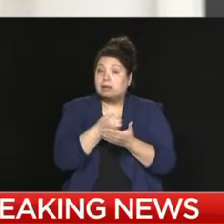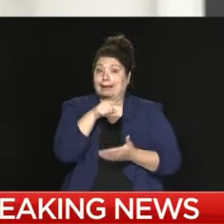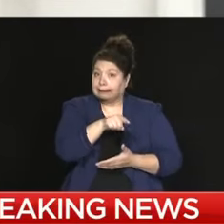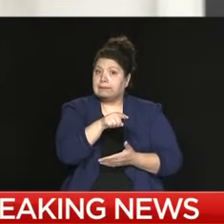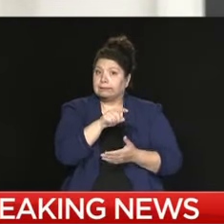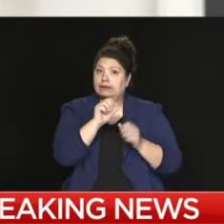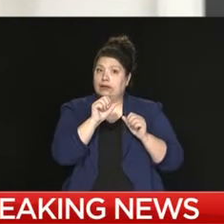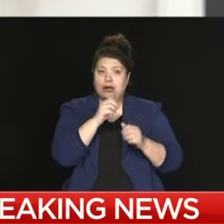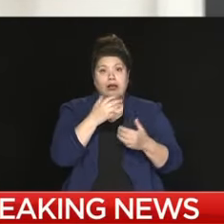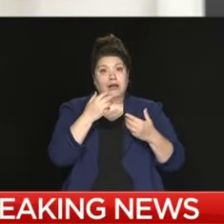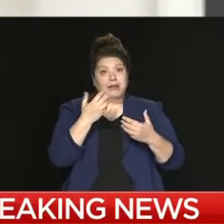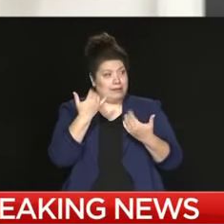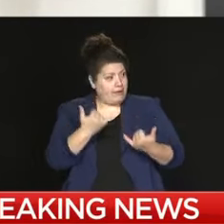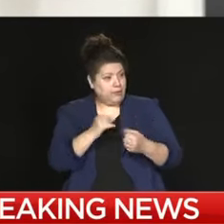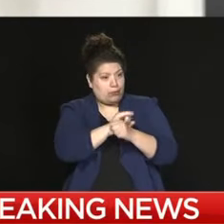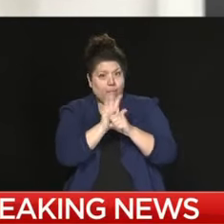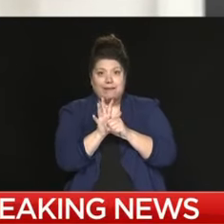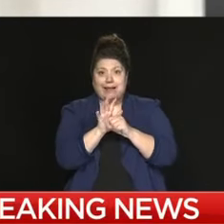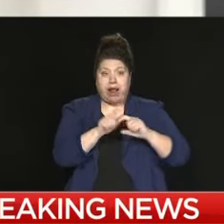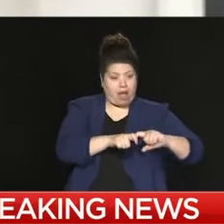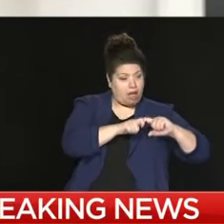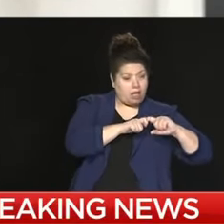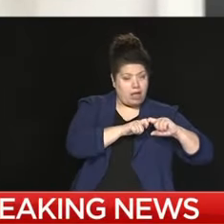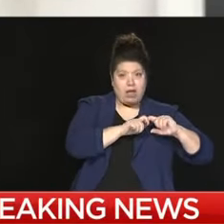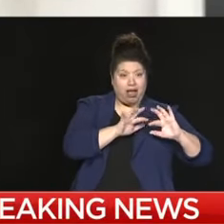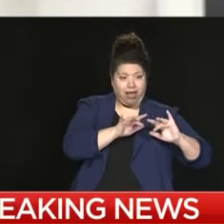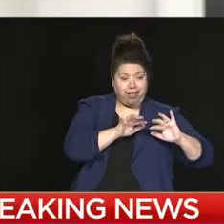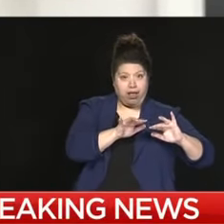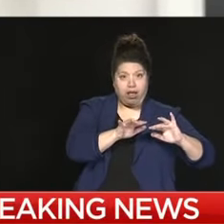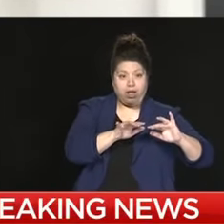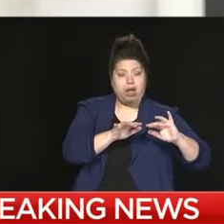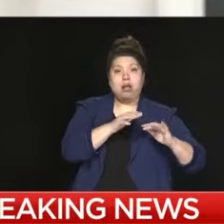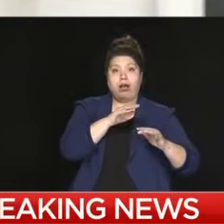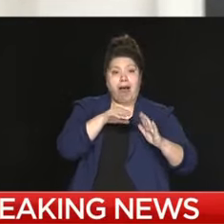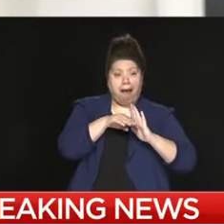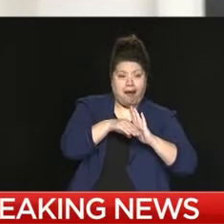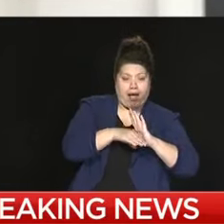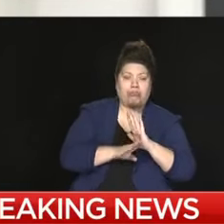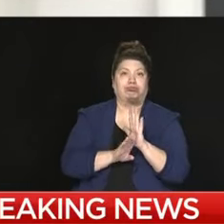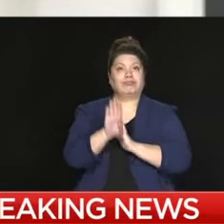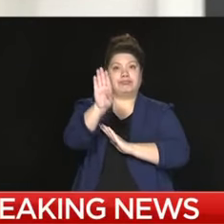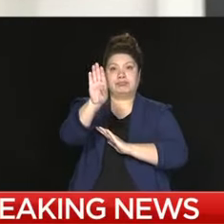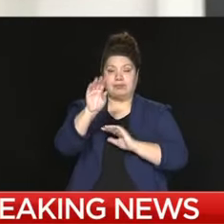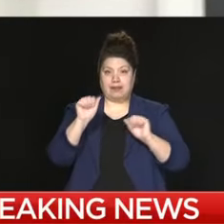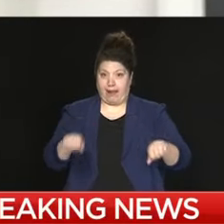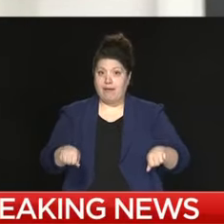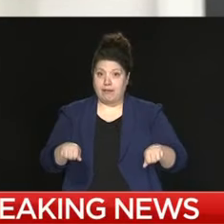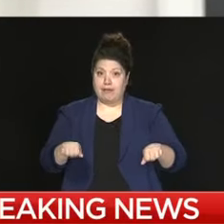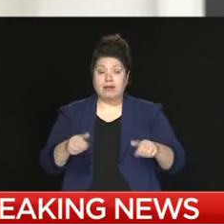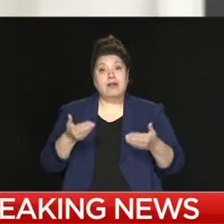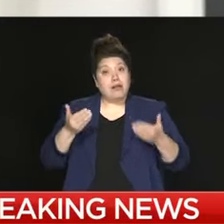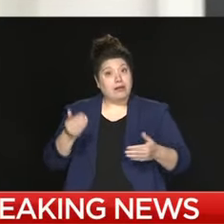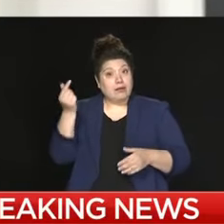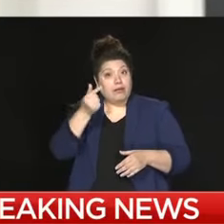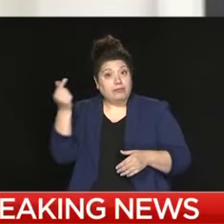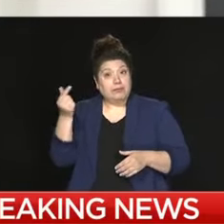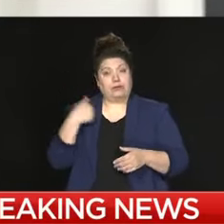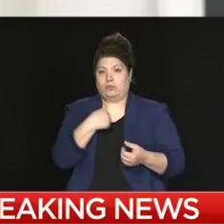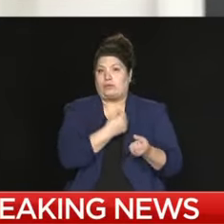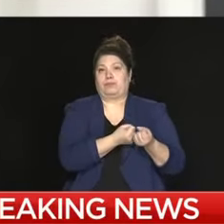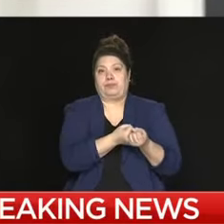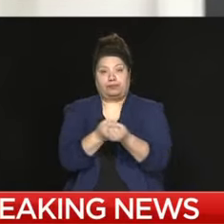can rebuild quickly afterwards. This government will